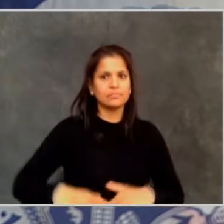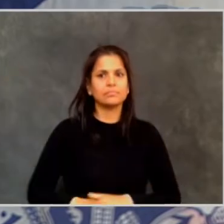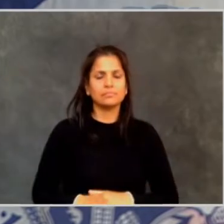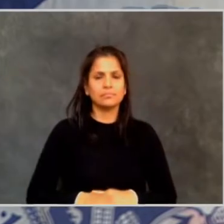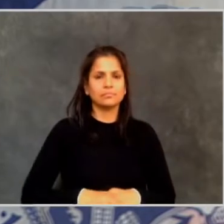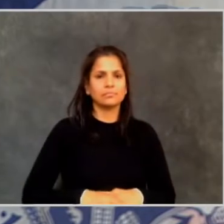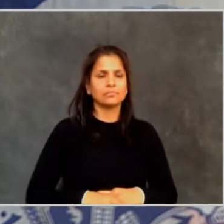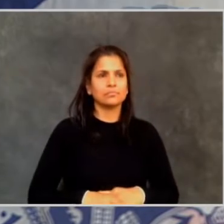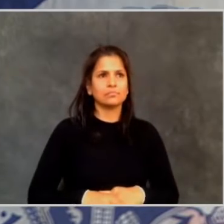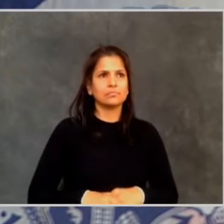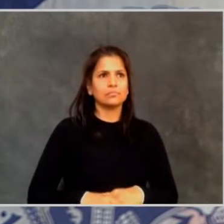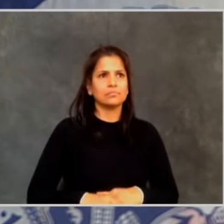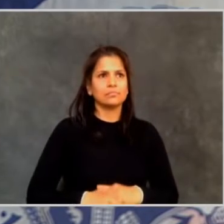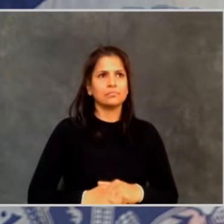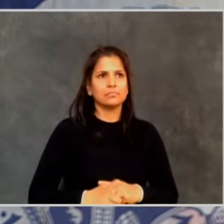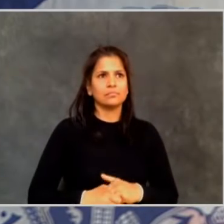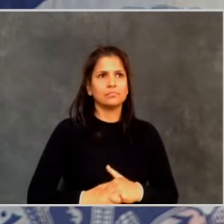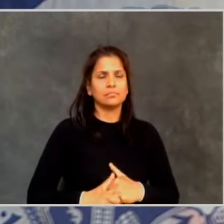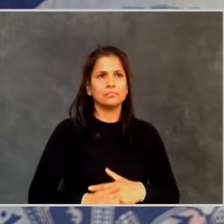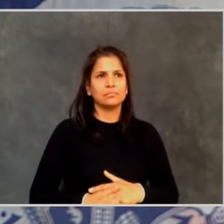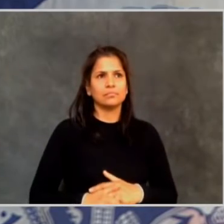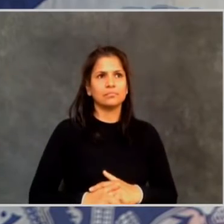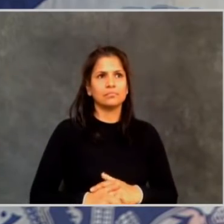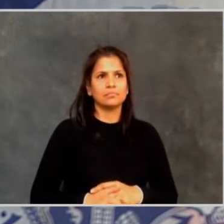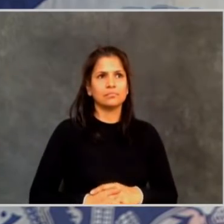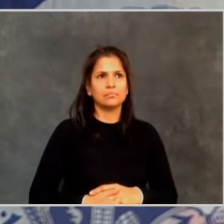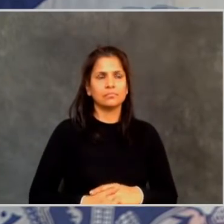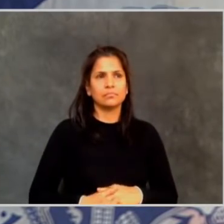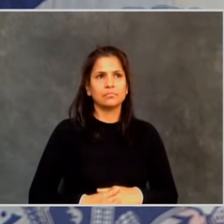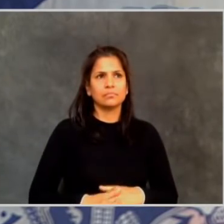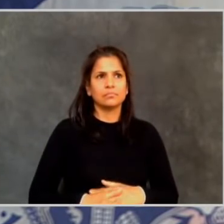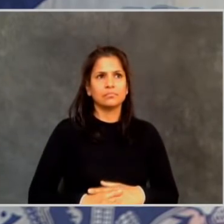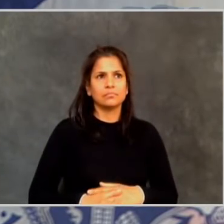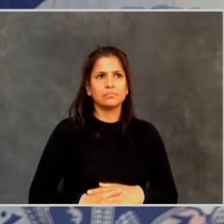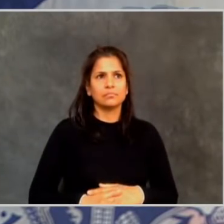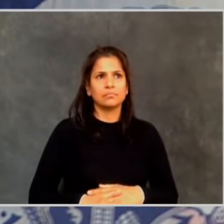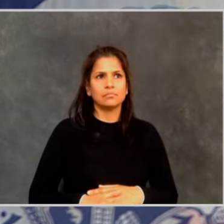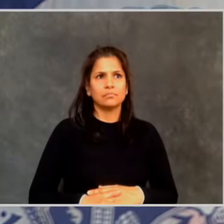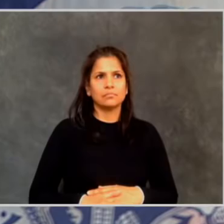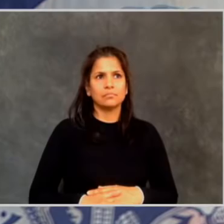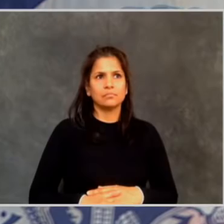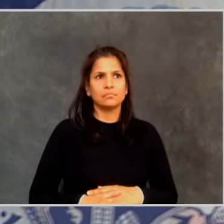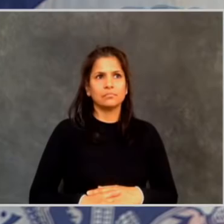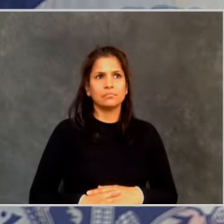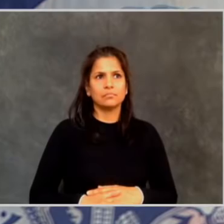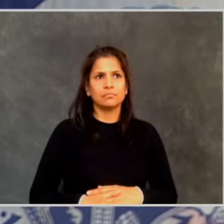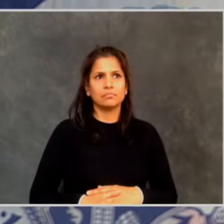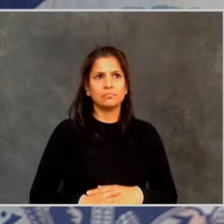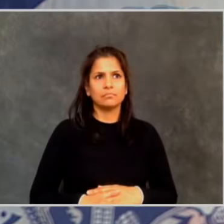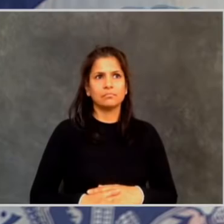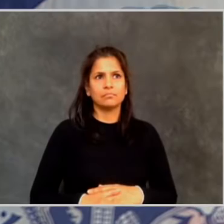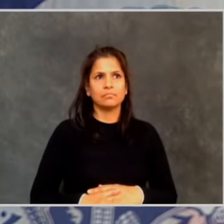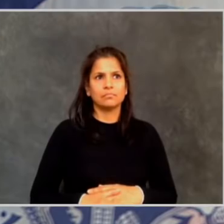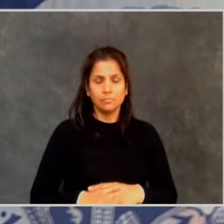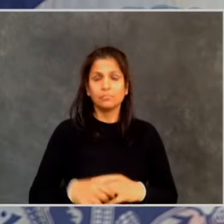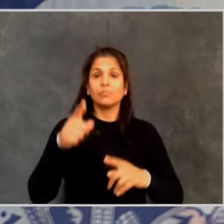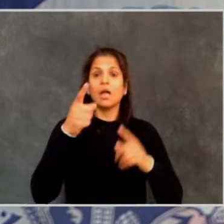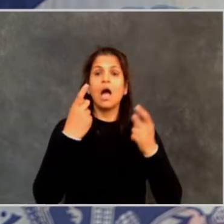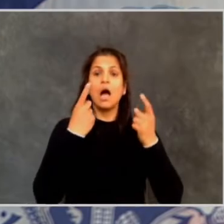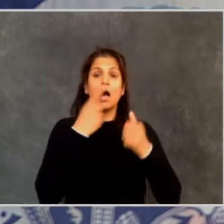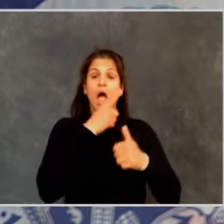many ventilators are you using? How many ventilators do you have left? And constantly rechecking that count. That's how we're doing